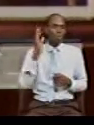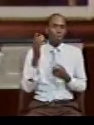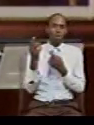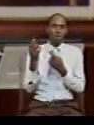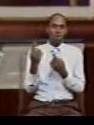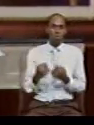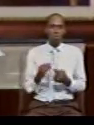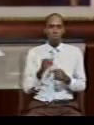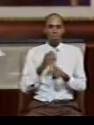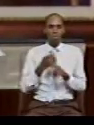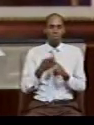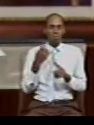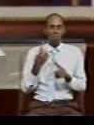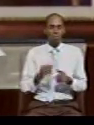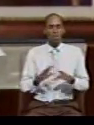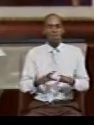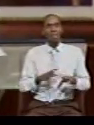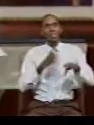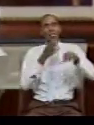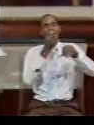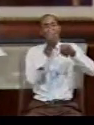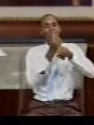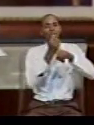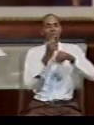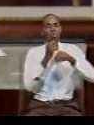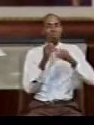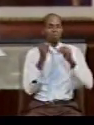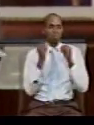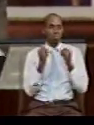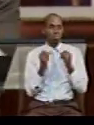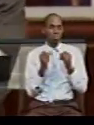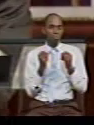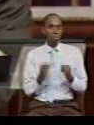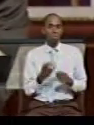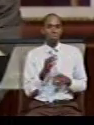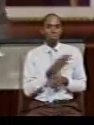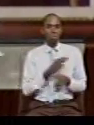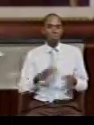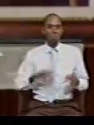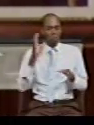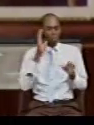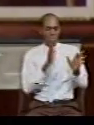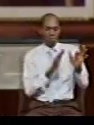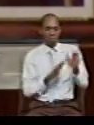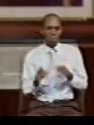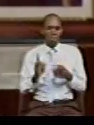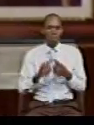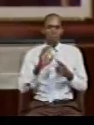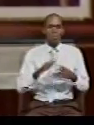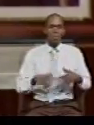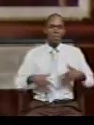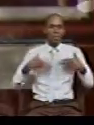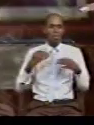the resurrection power of Christ will flow into your life. You will be